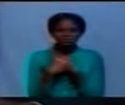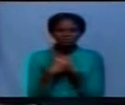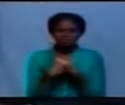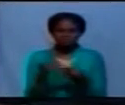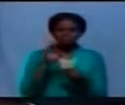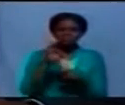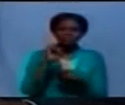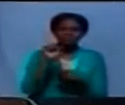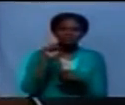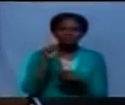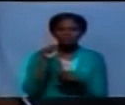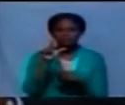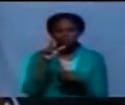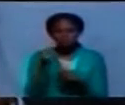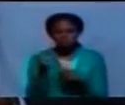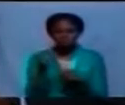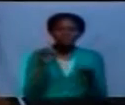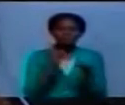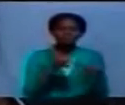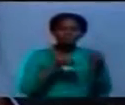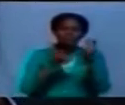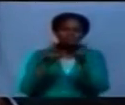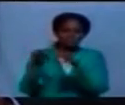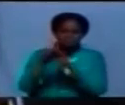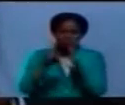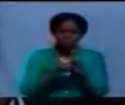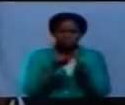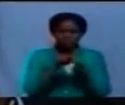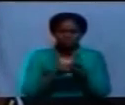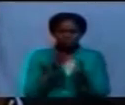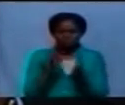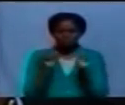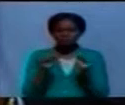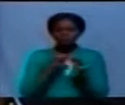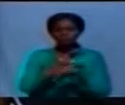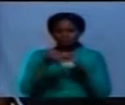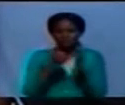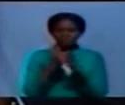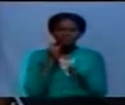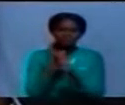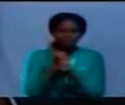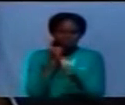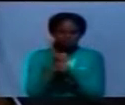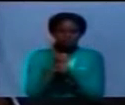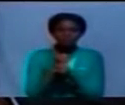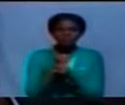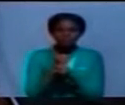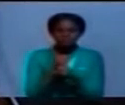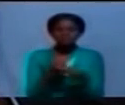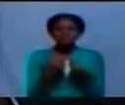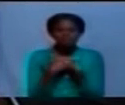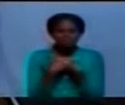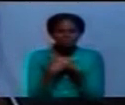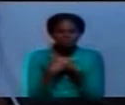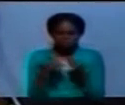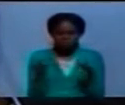fiscal stability, fiscal consolidation, monetary policy stability. So if we can all work to the promise we've been given,